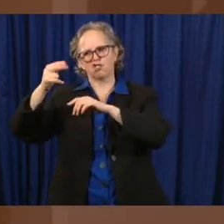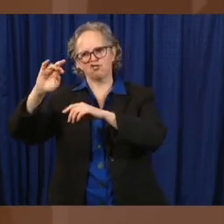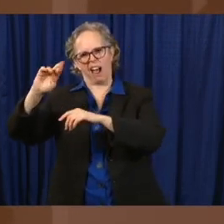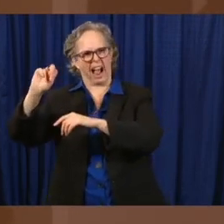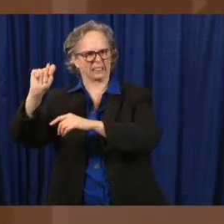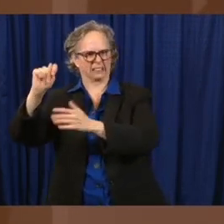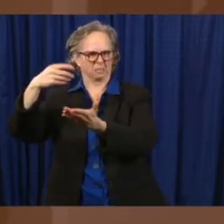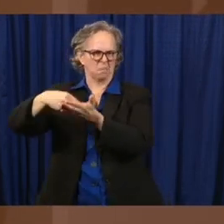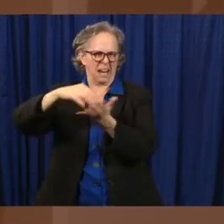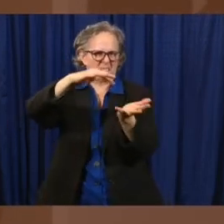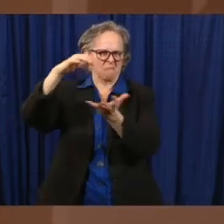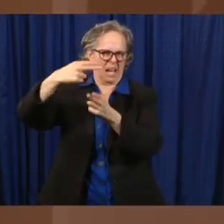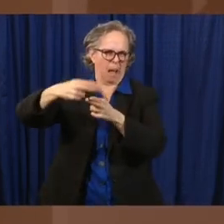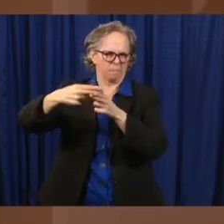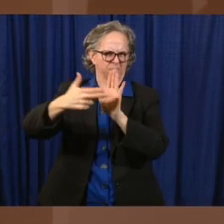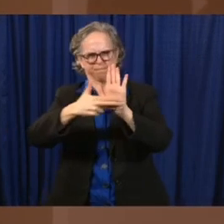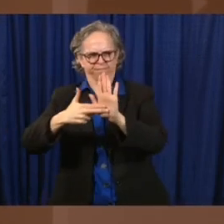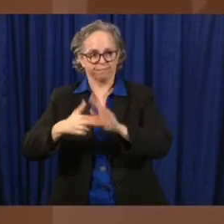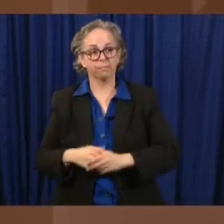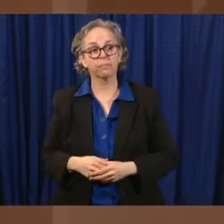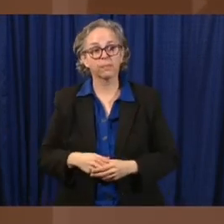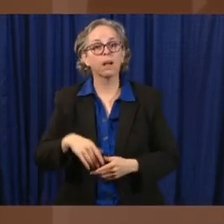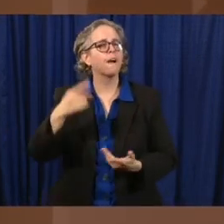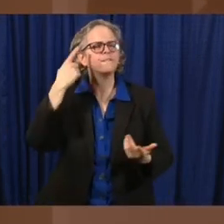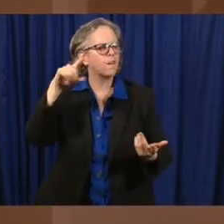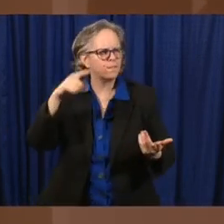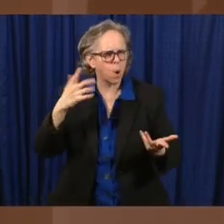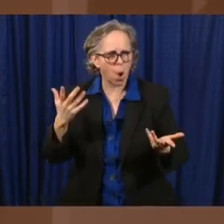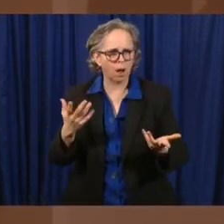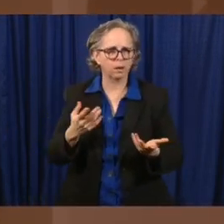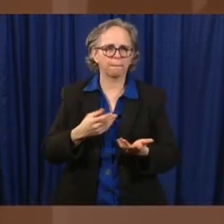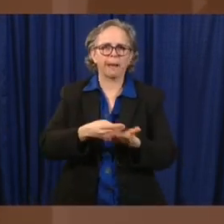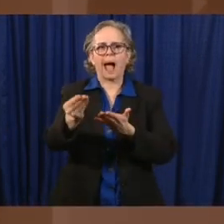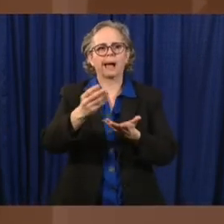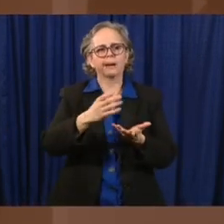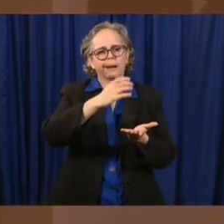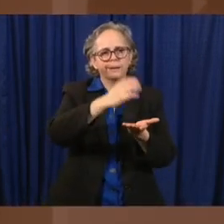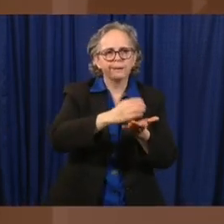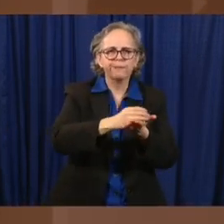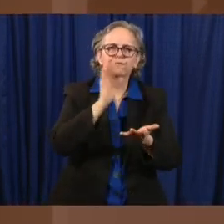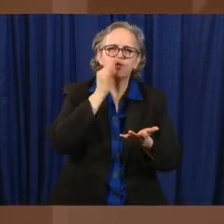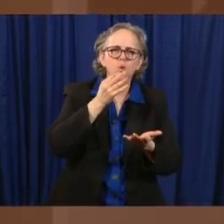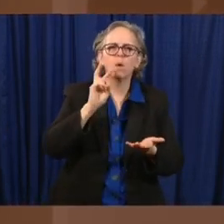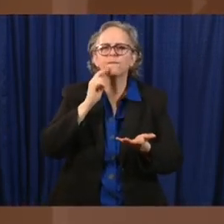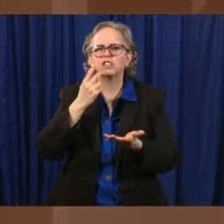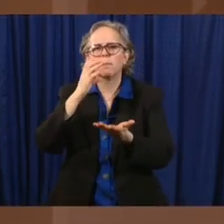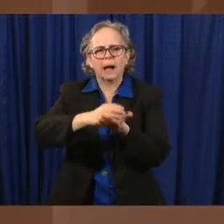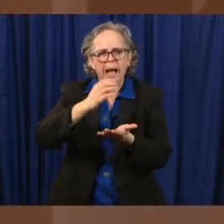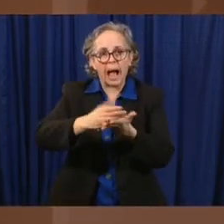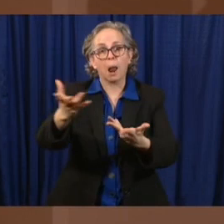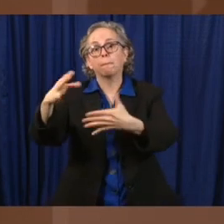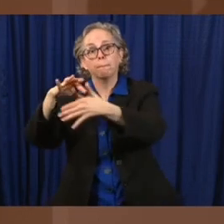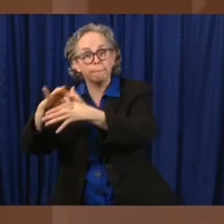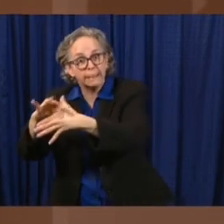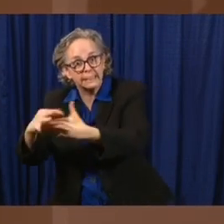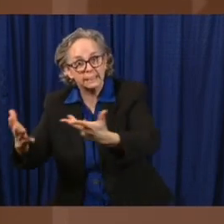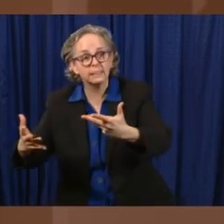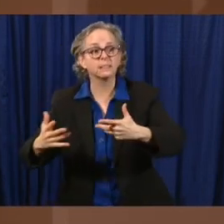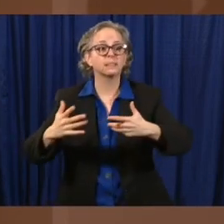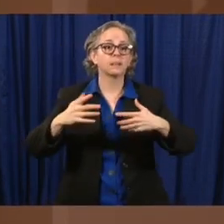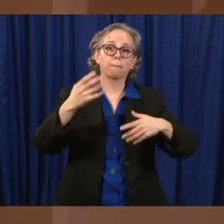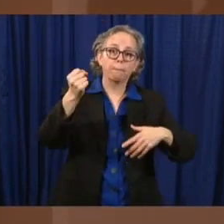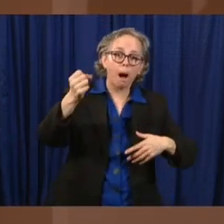and vegetables, canned meats, cereals, pastas, and rice, boxed dinners, locally grown produce, locally produced milk, butter,